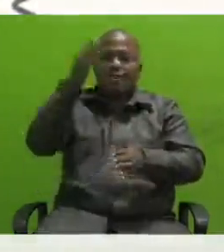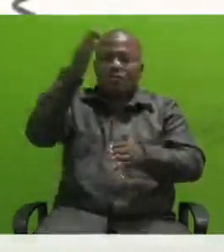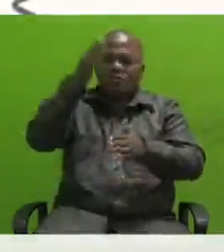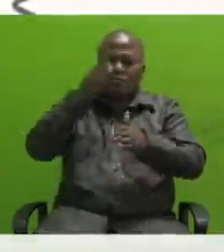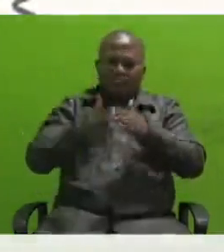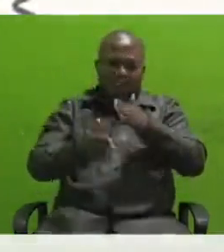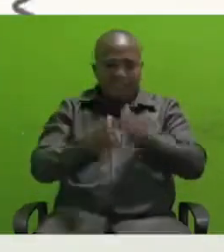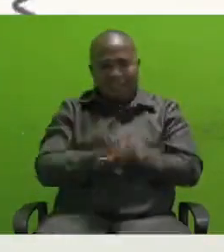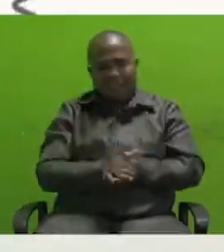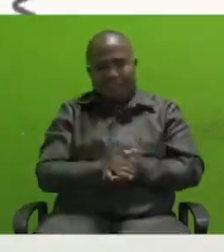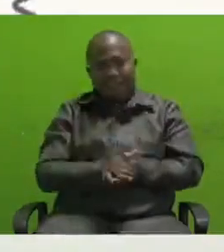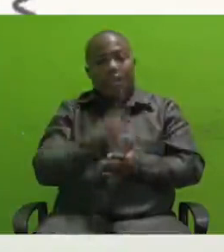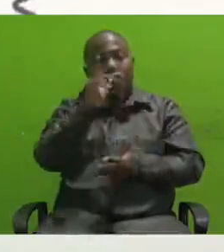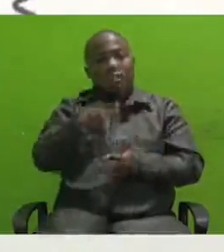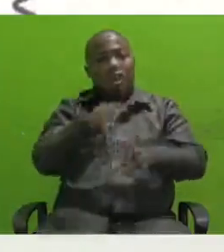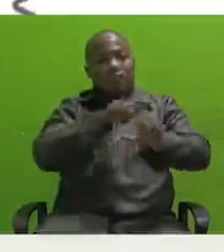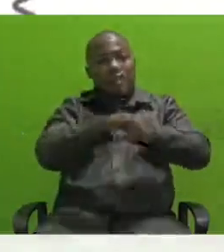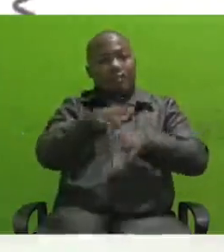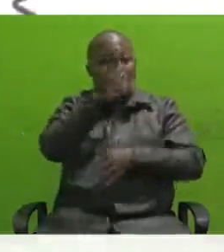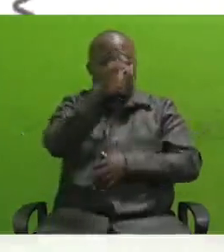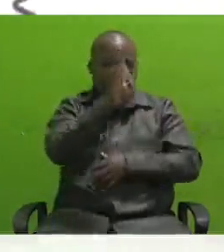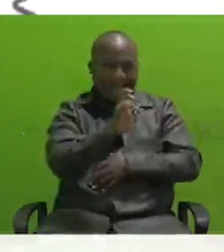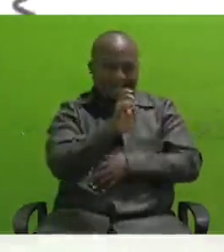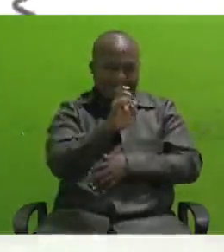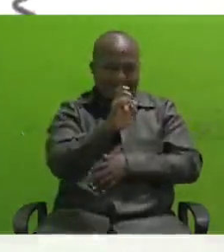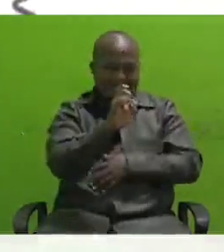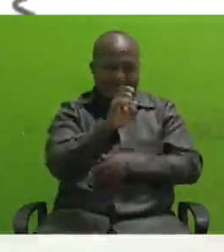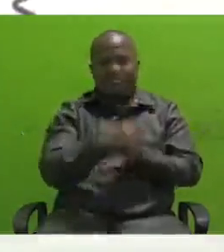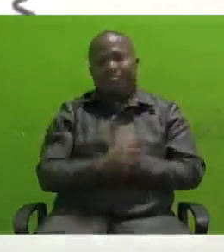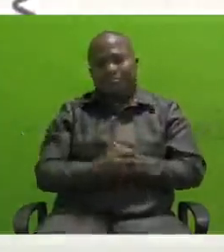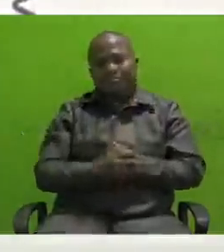finally, we have the expression x